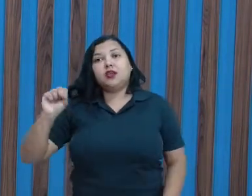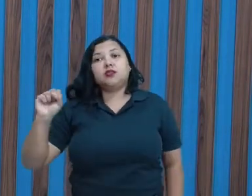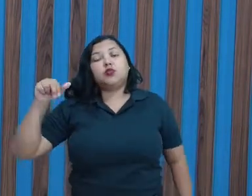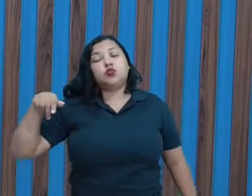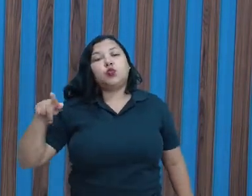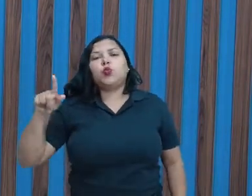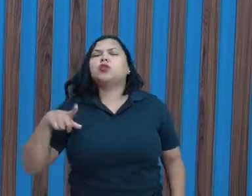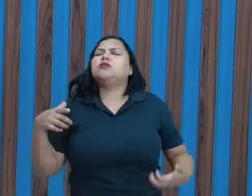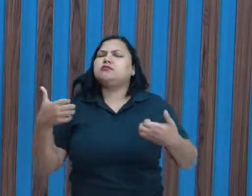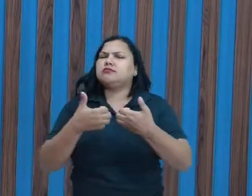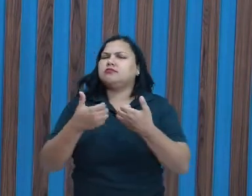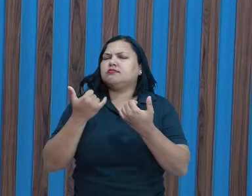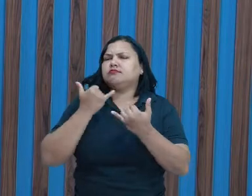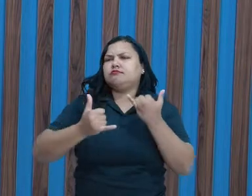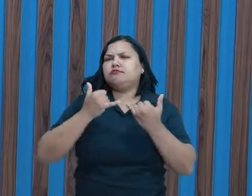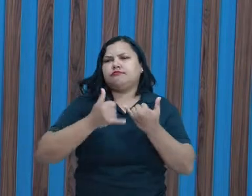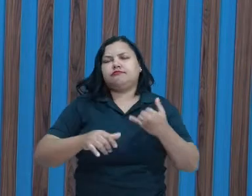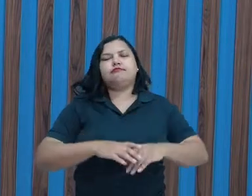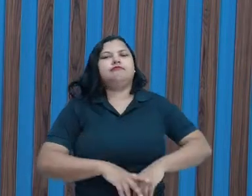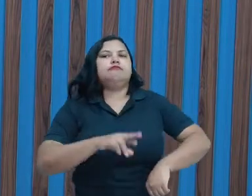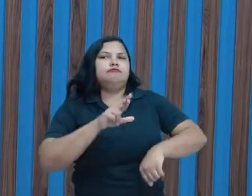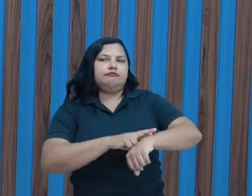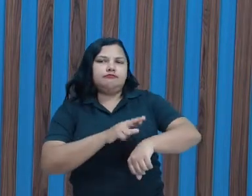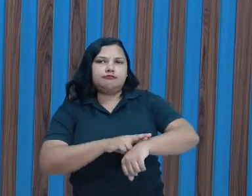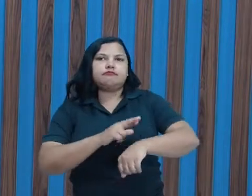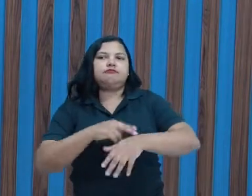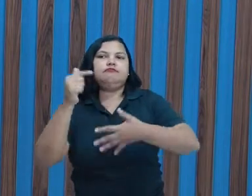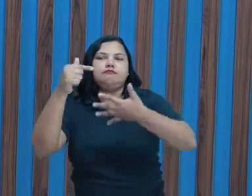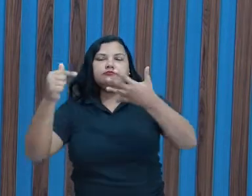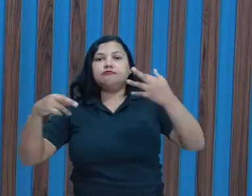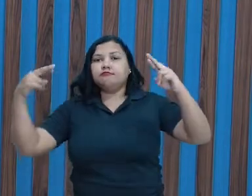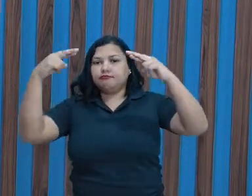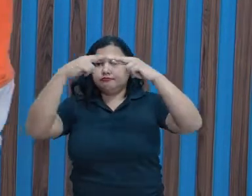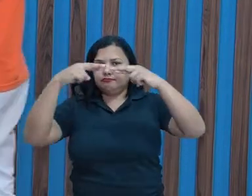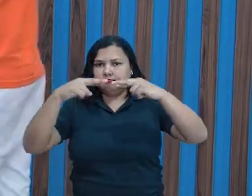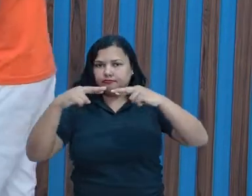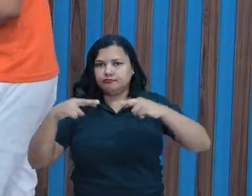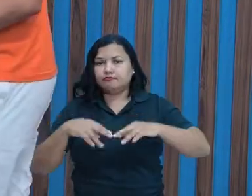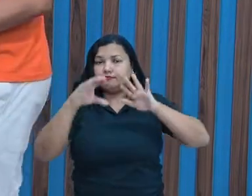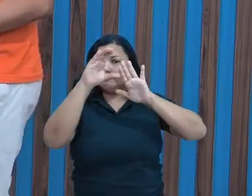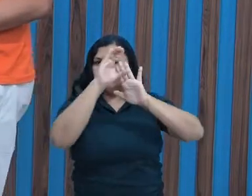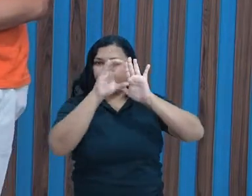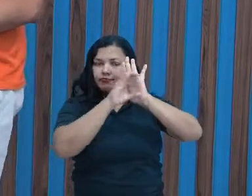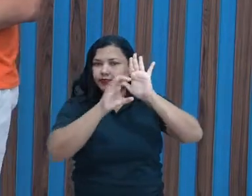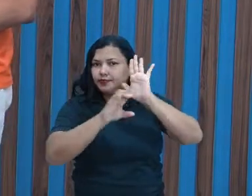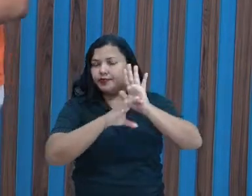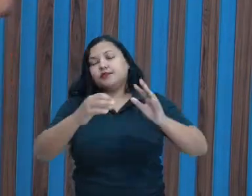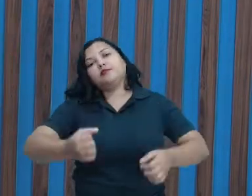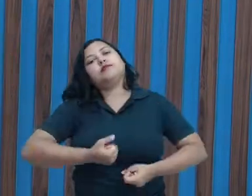métrica, rima e as estrofes, tá? Vamos agora para um